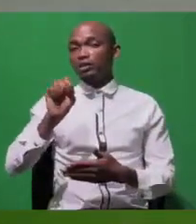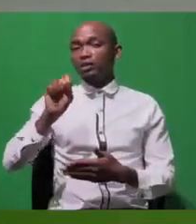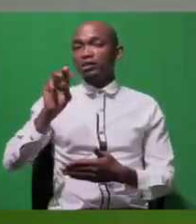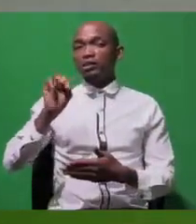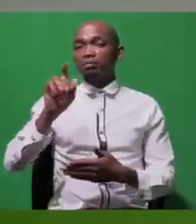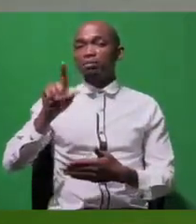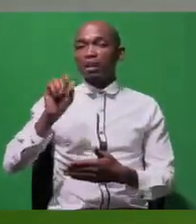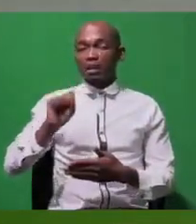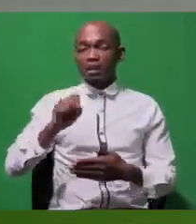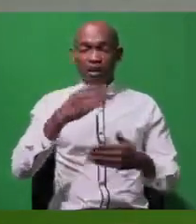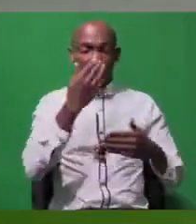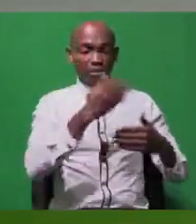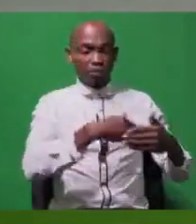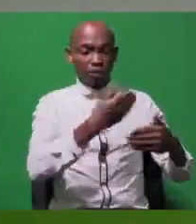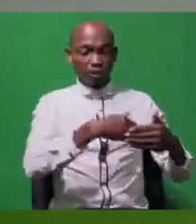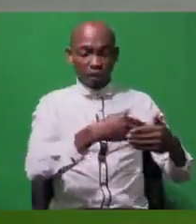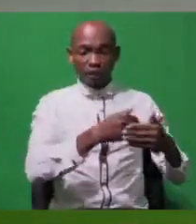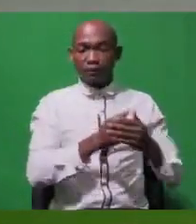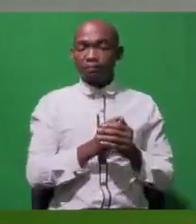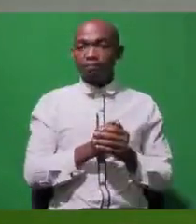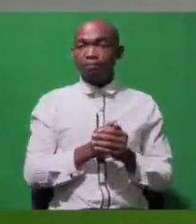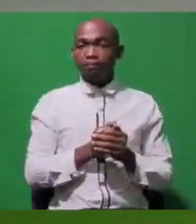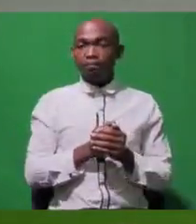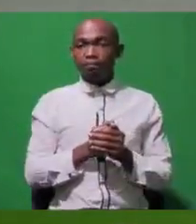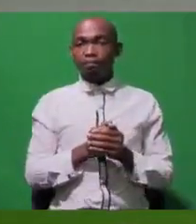The business owed H. Smile